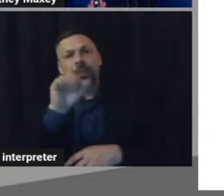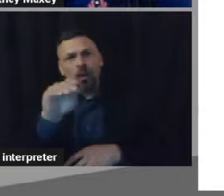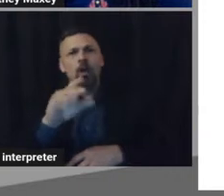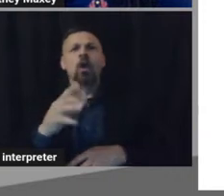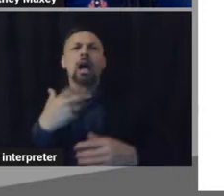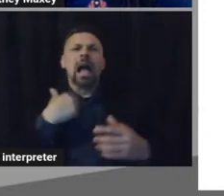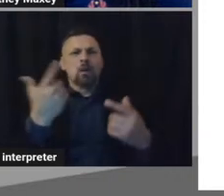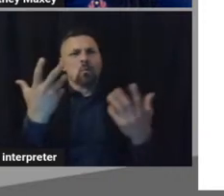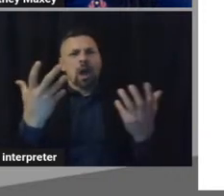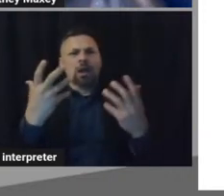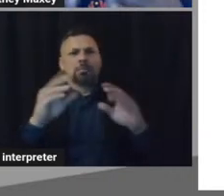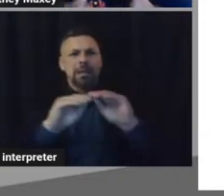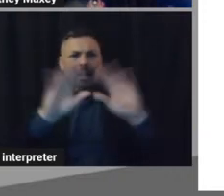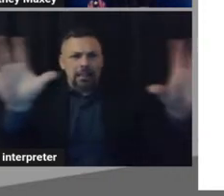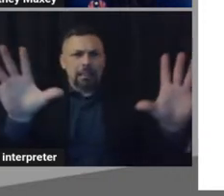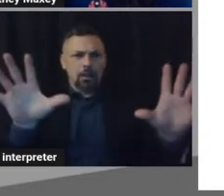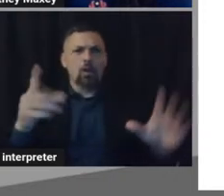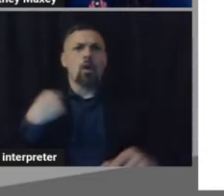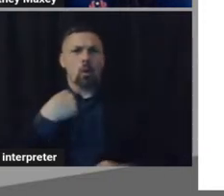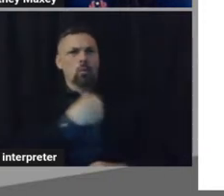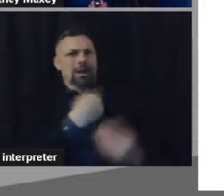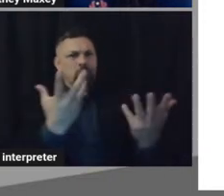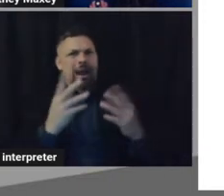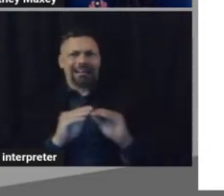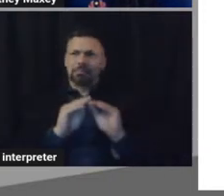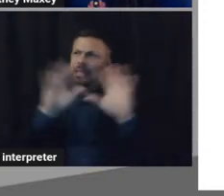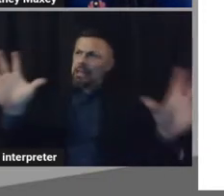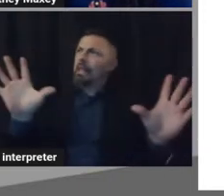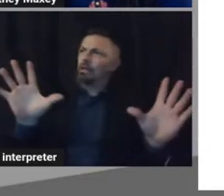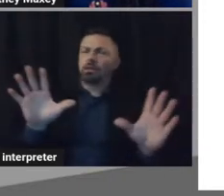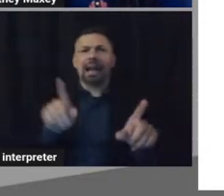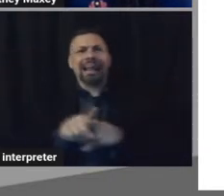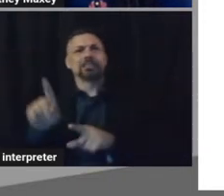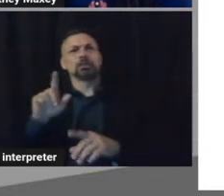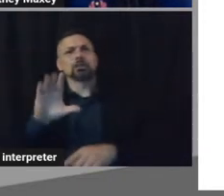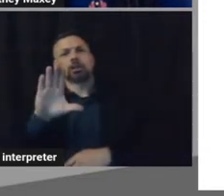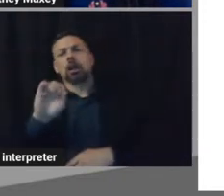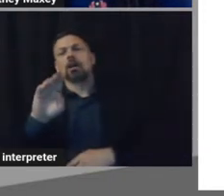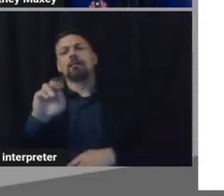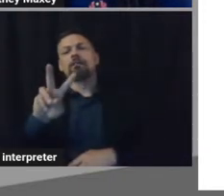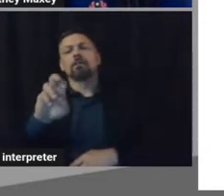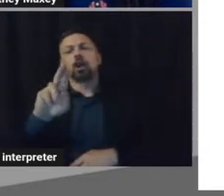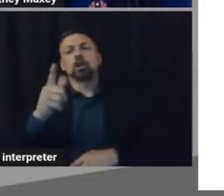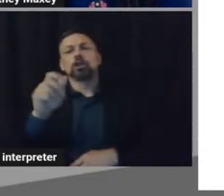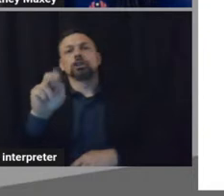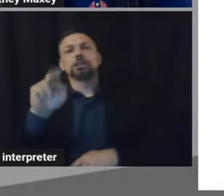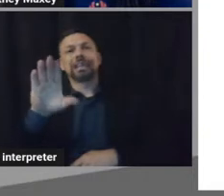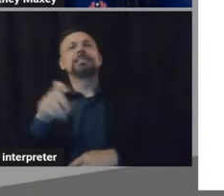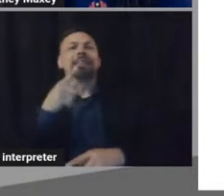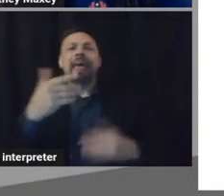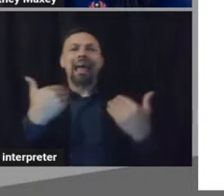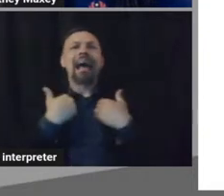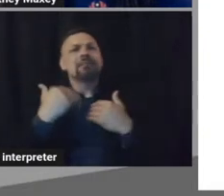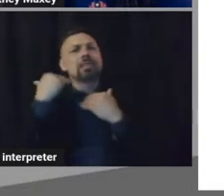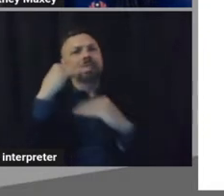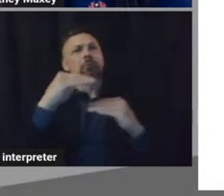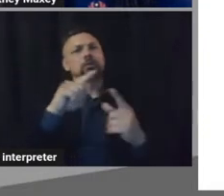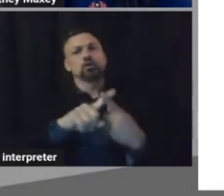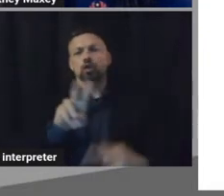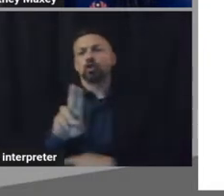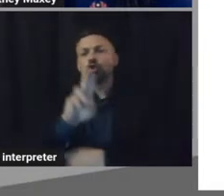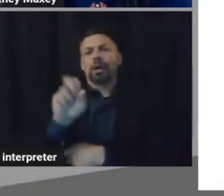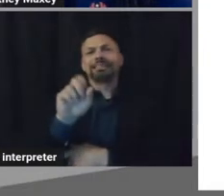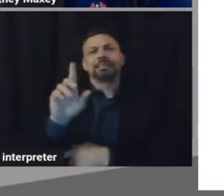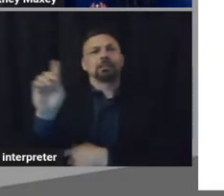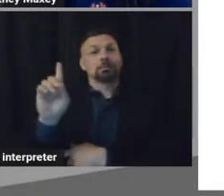I want to be clear, right? We want to be clear as Convergence. There are limits to US democracy, and they are most apparent